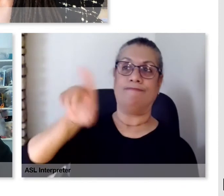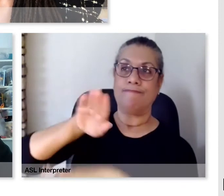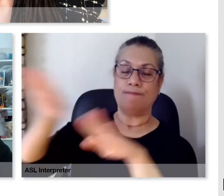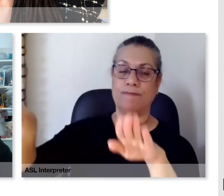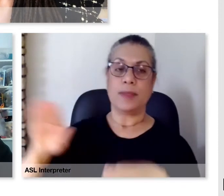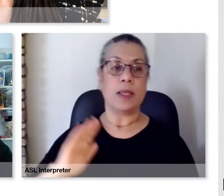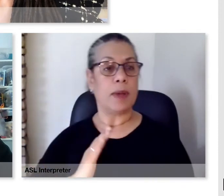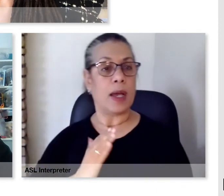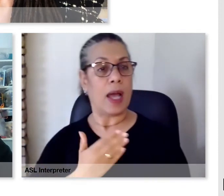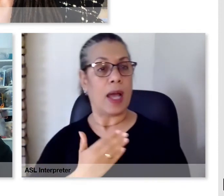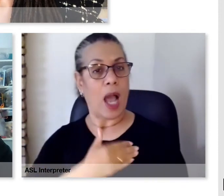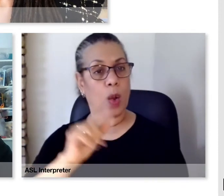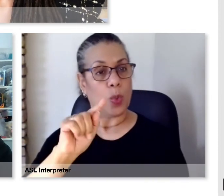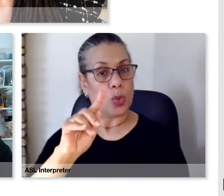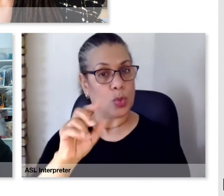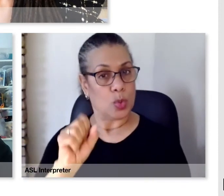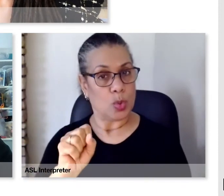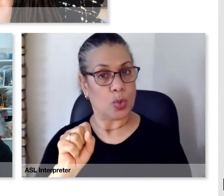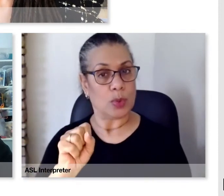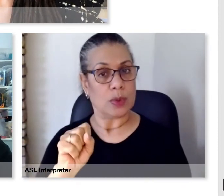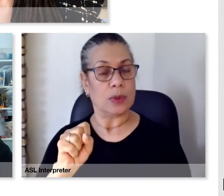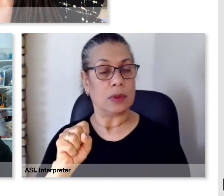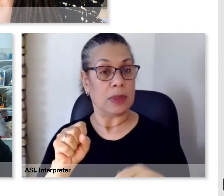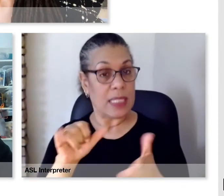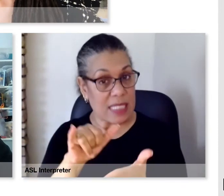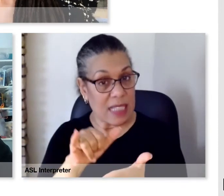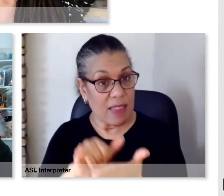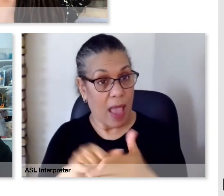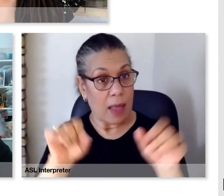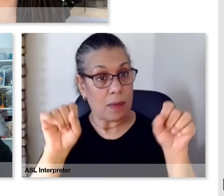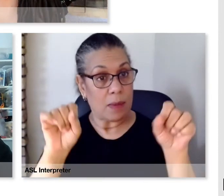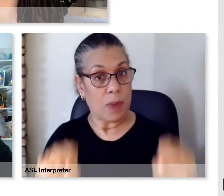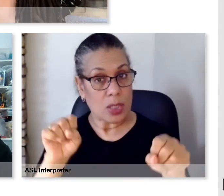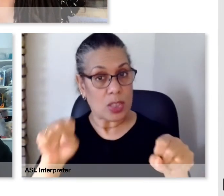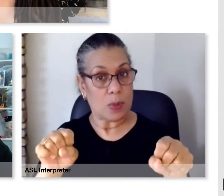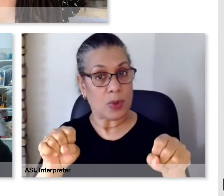be co-opted even possible? So anyway, that's my question.